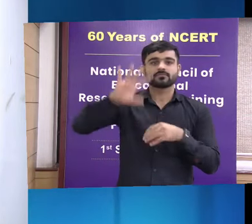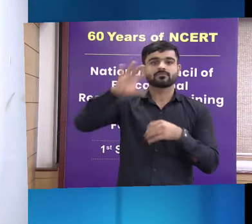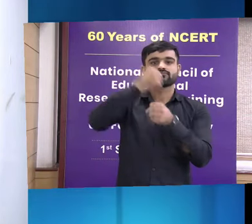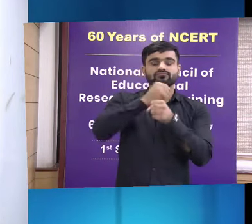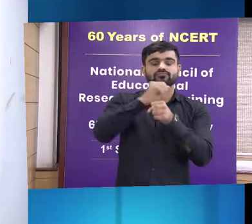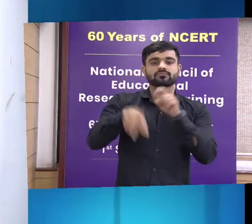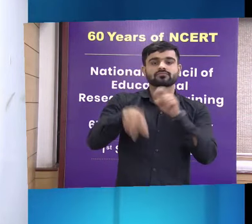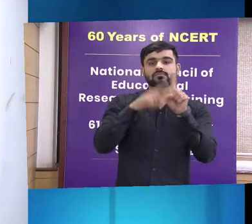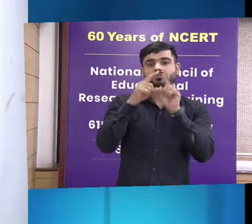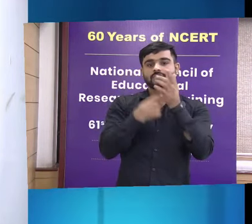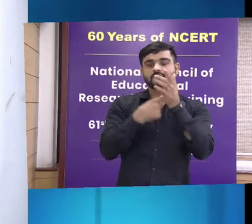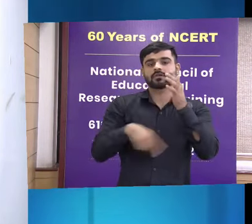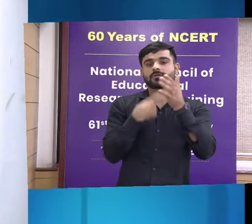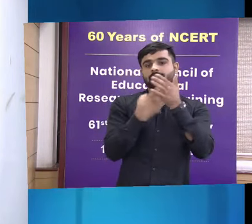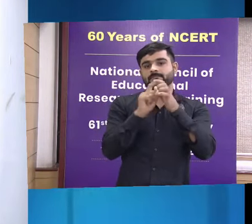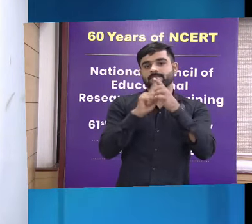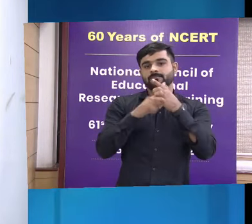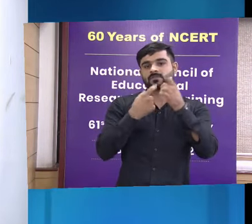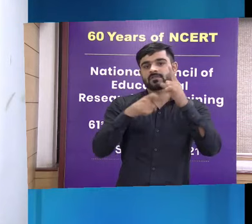Government.